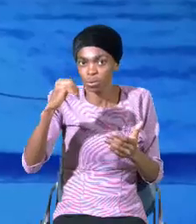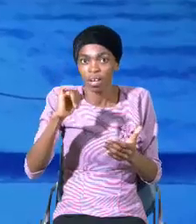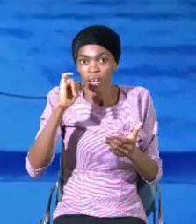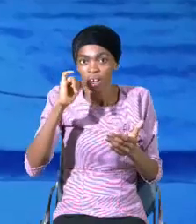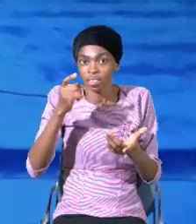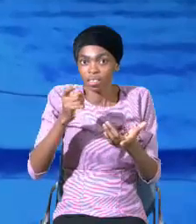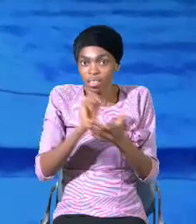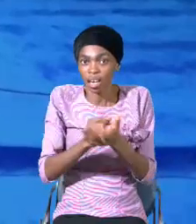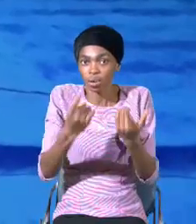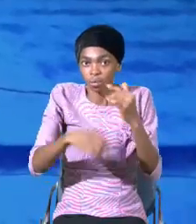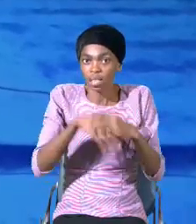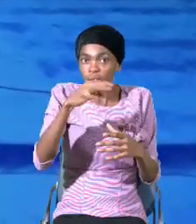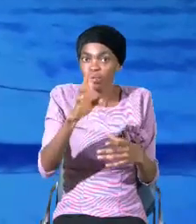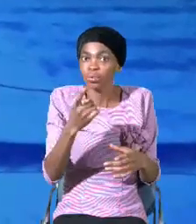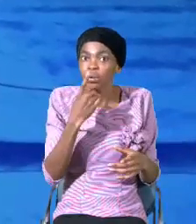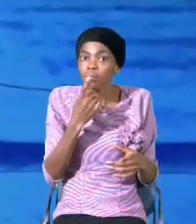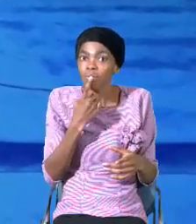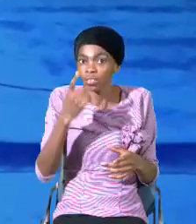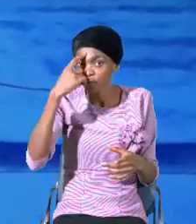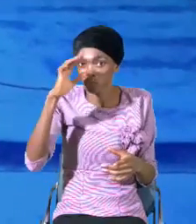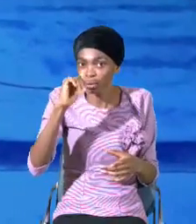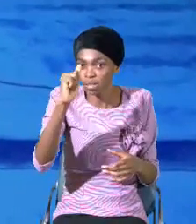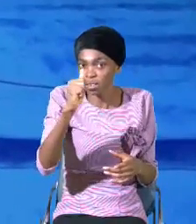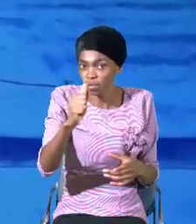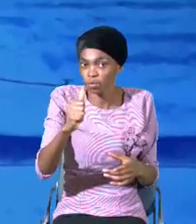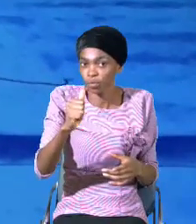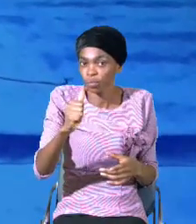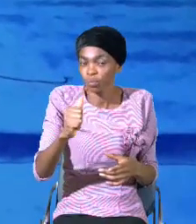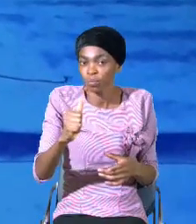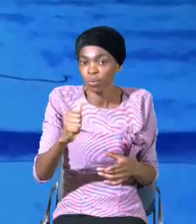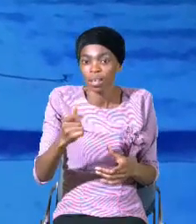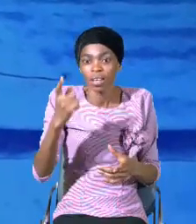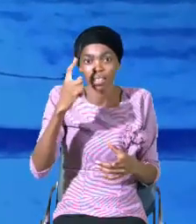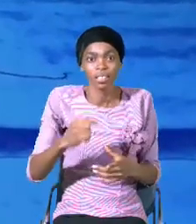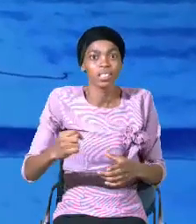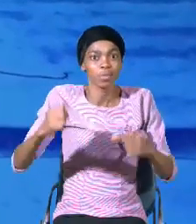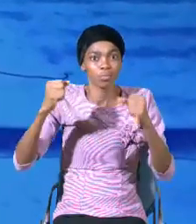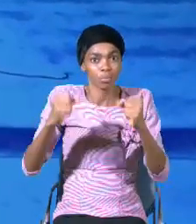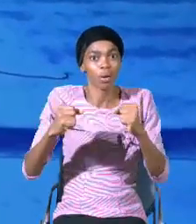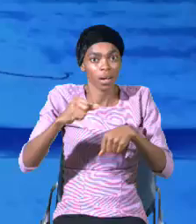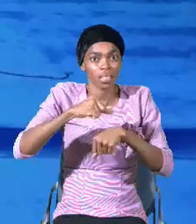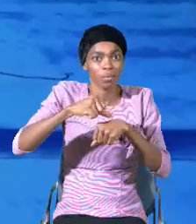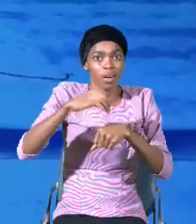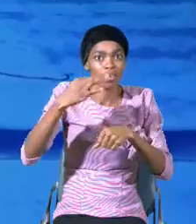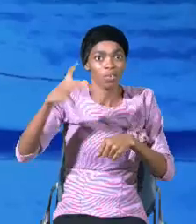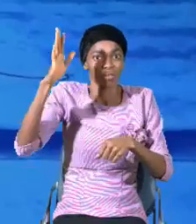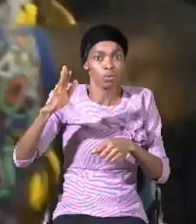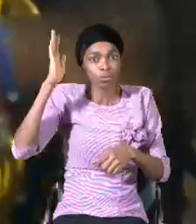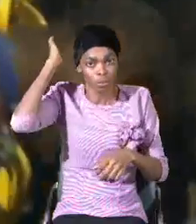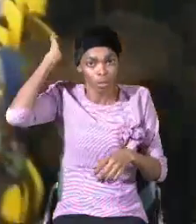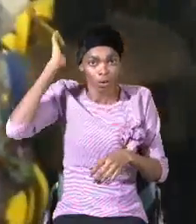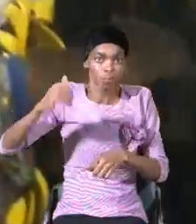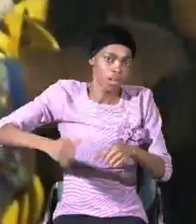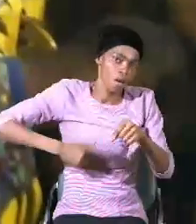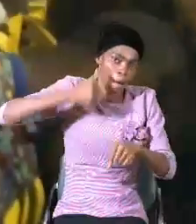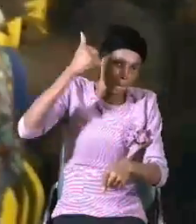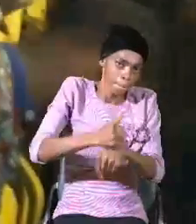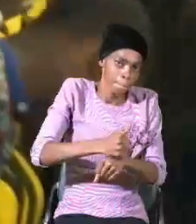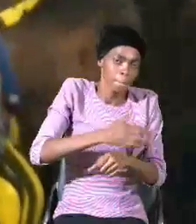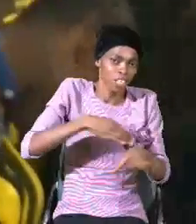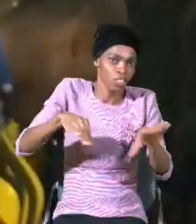of your mouth for yourself, demanding of God, the Lord will do it for you tonight.